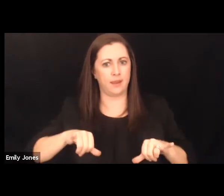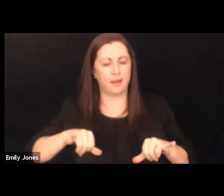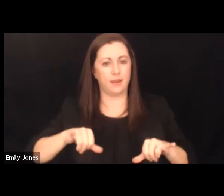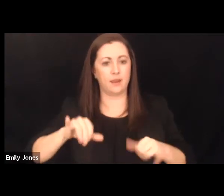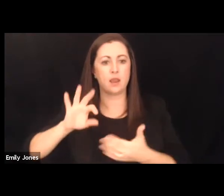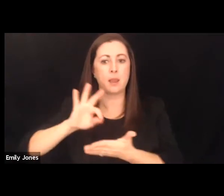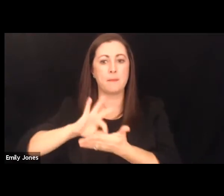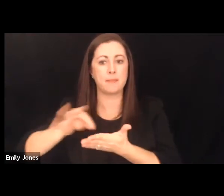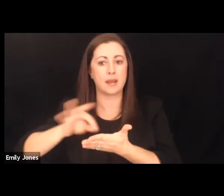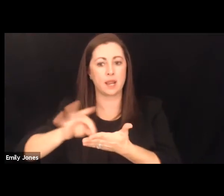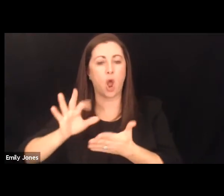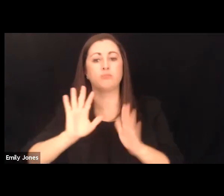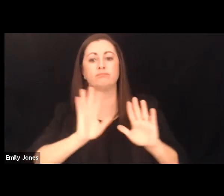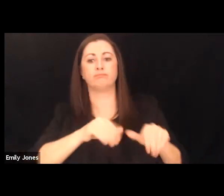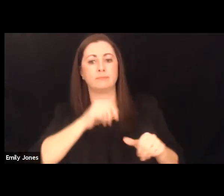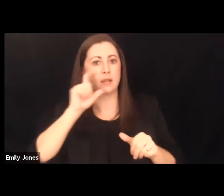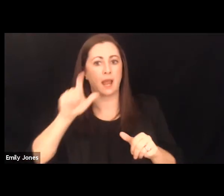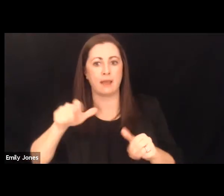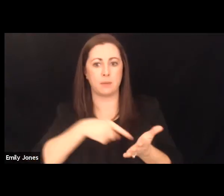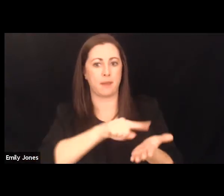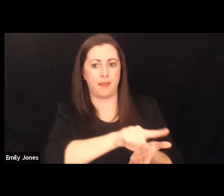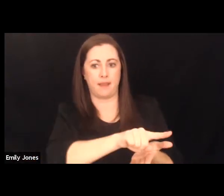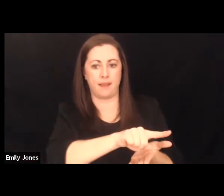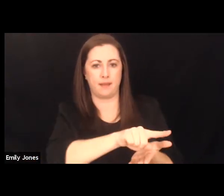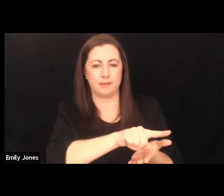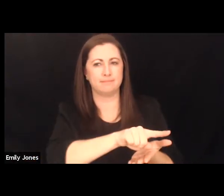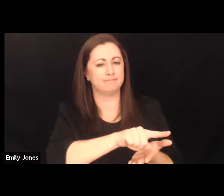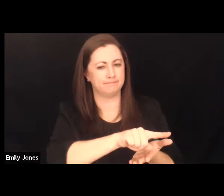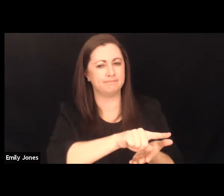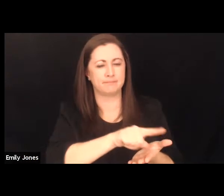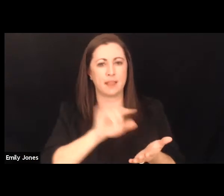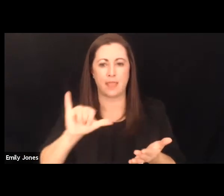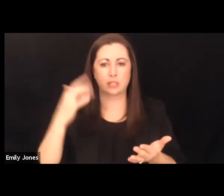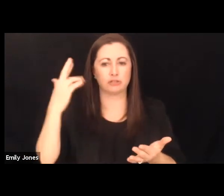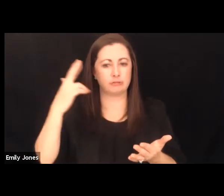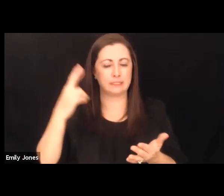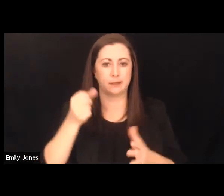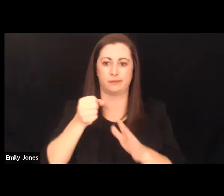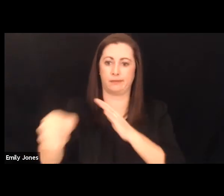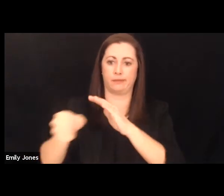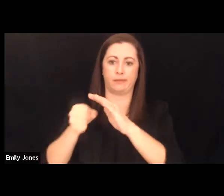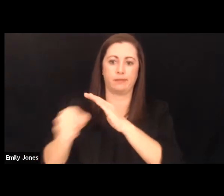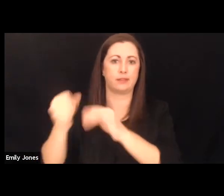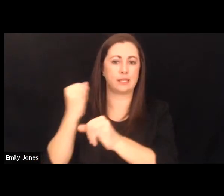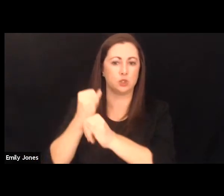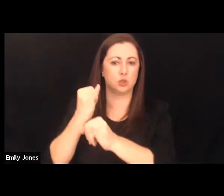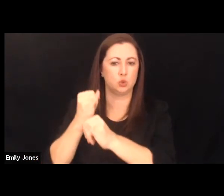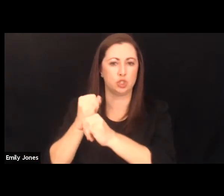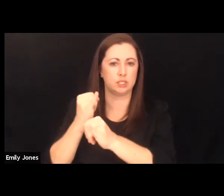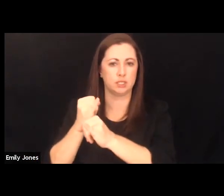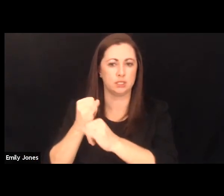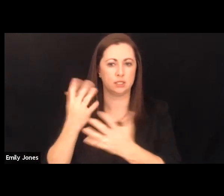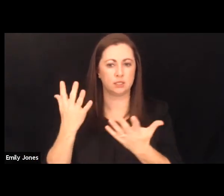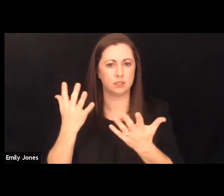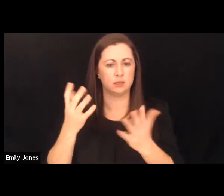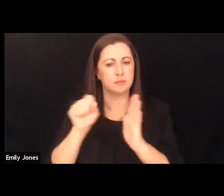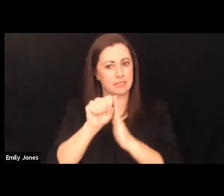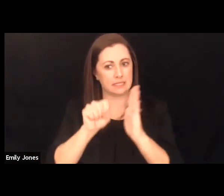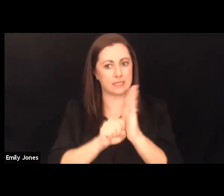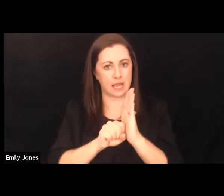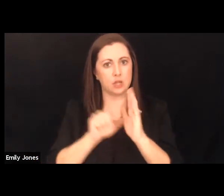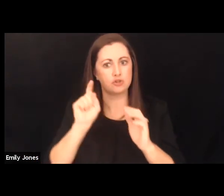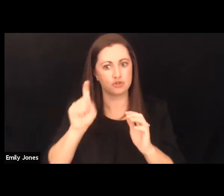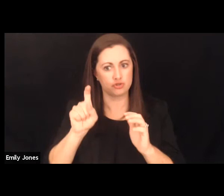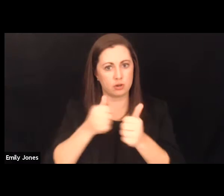Medicaid doesn't have to pay for that. That's why we still have so many people in institutions. States have not lived up to their obligations under the